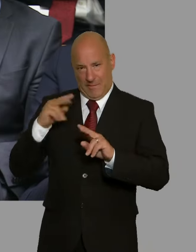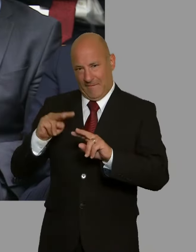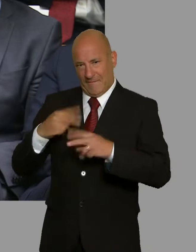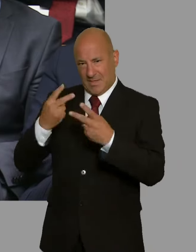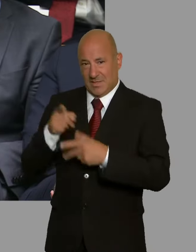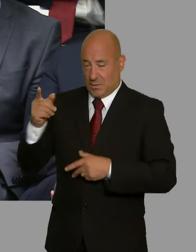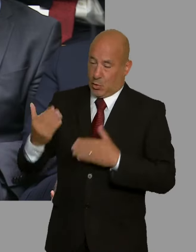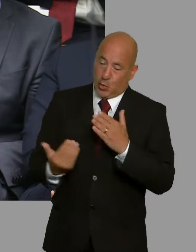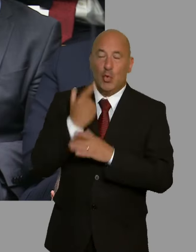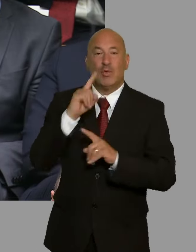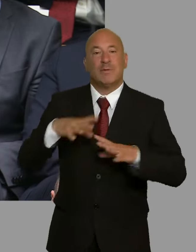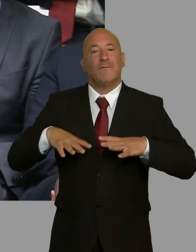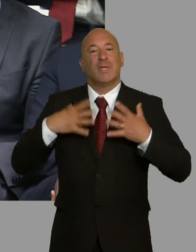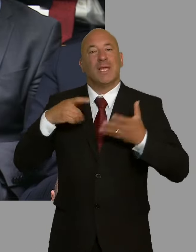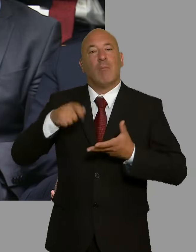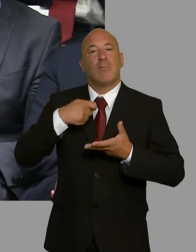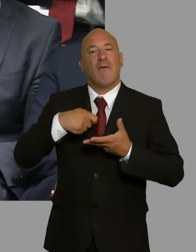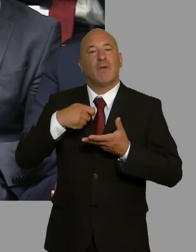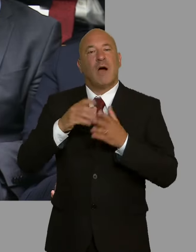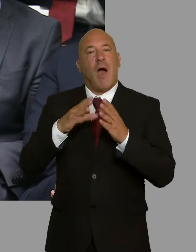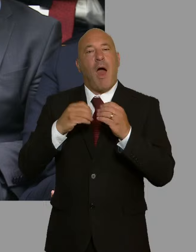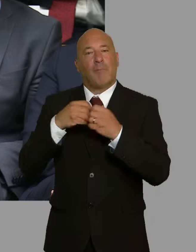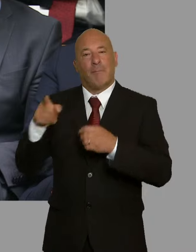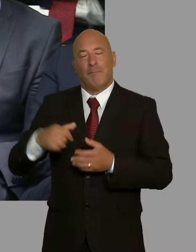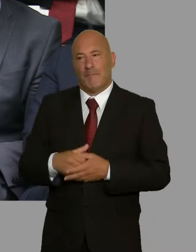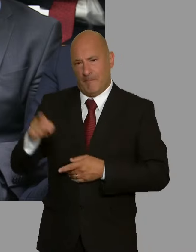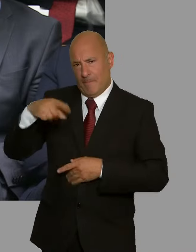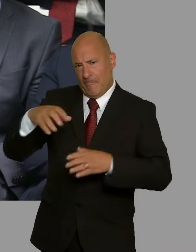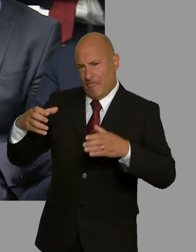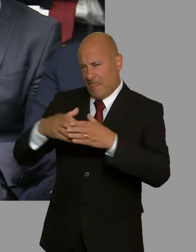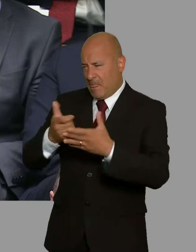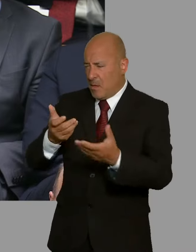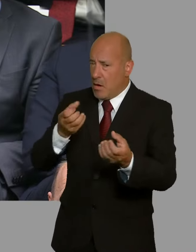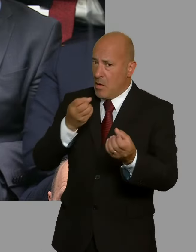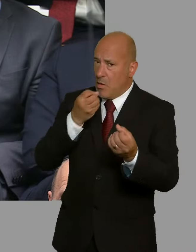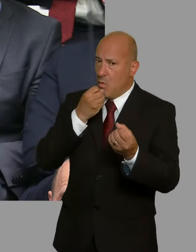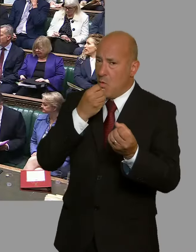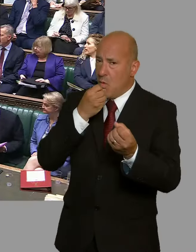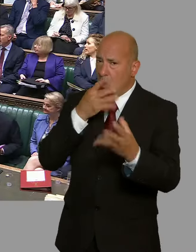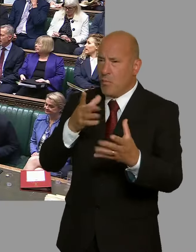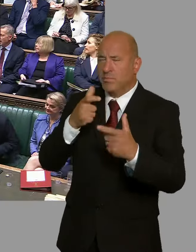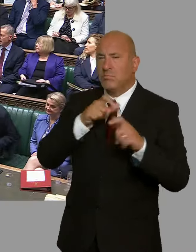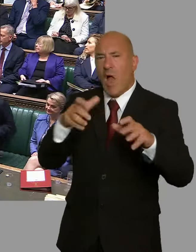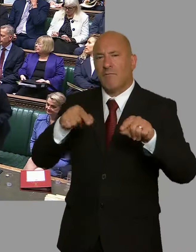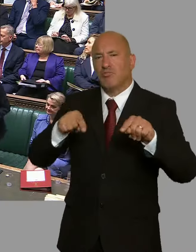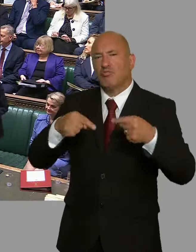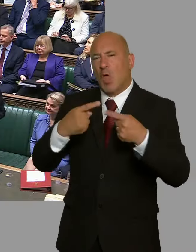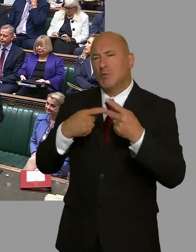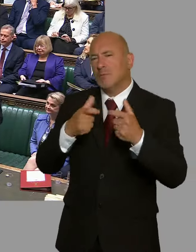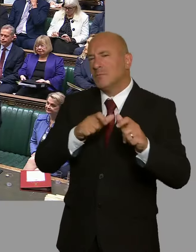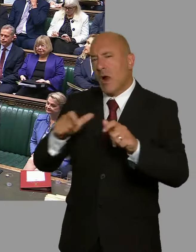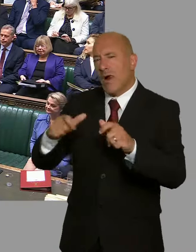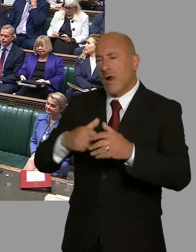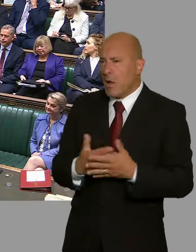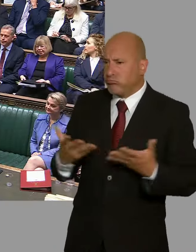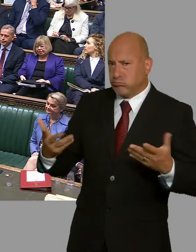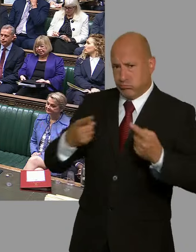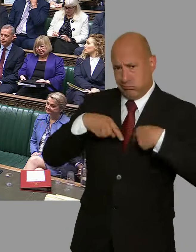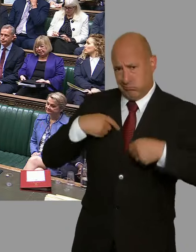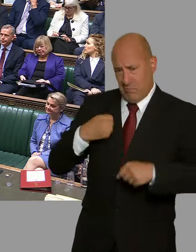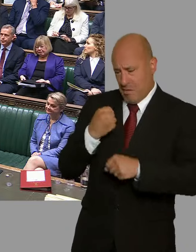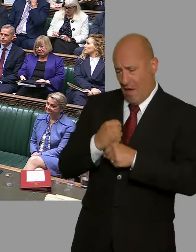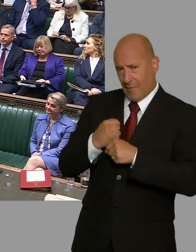both them and local parents to give the children of Barrow Hill the start in life that they deserve? Well, I thank my honourable